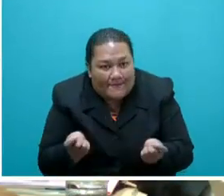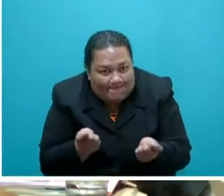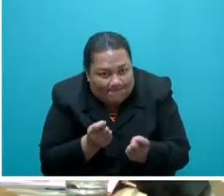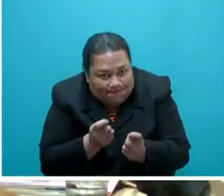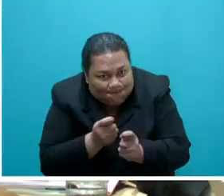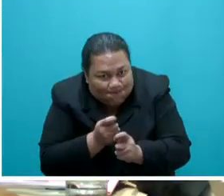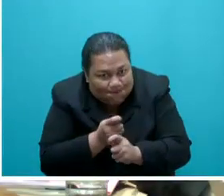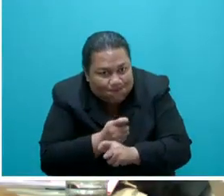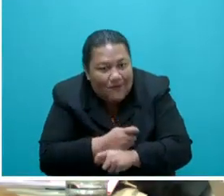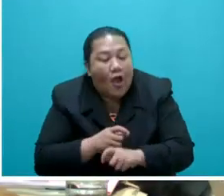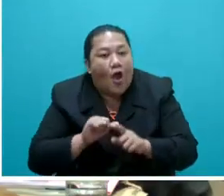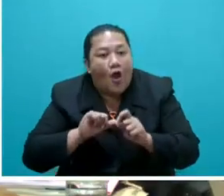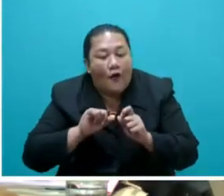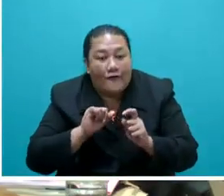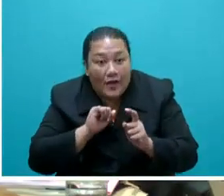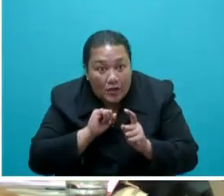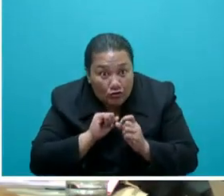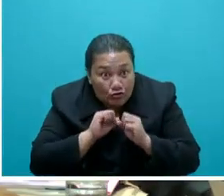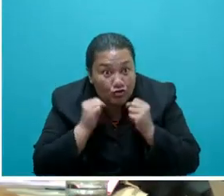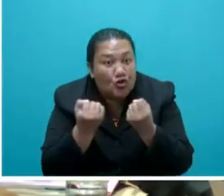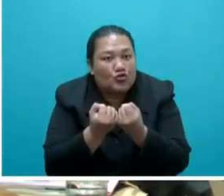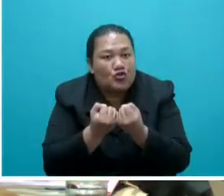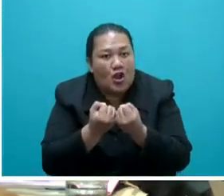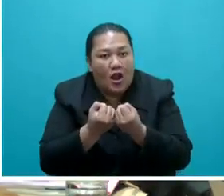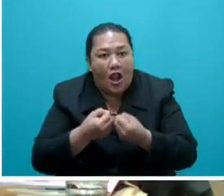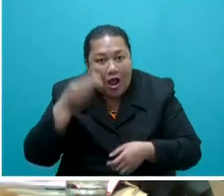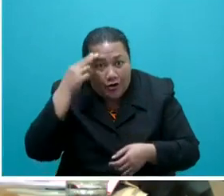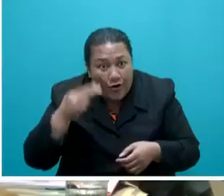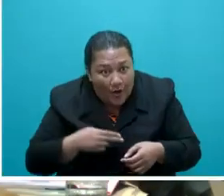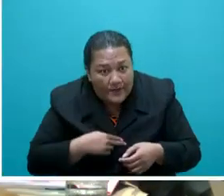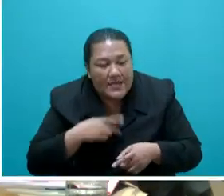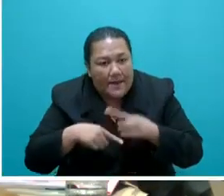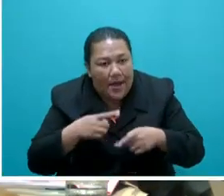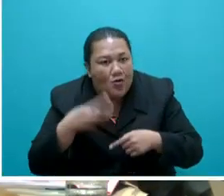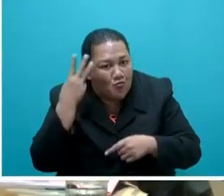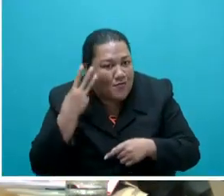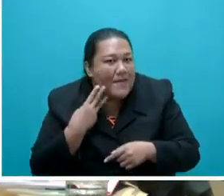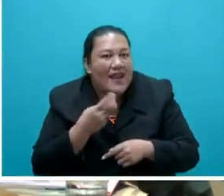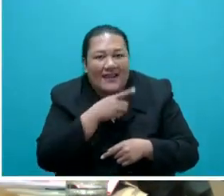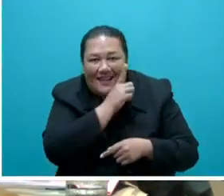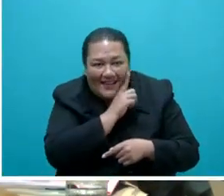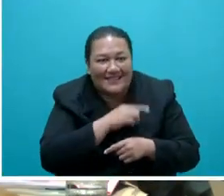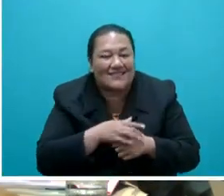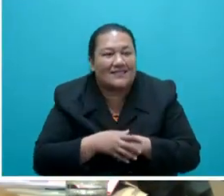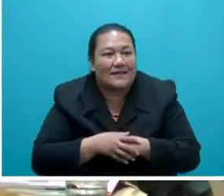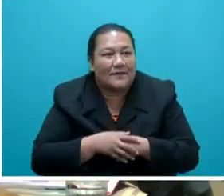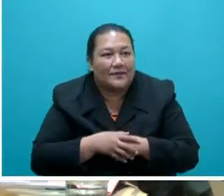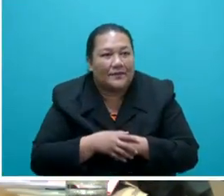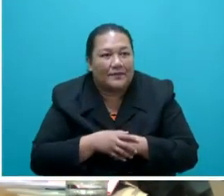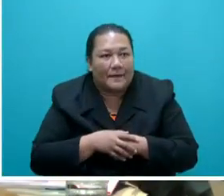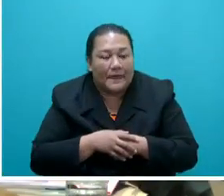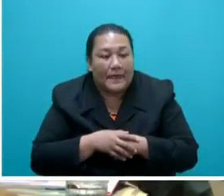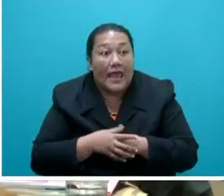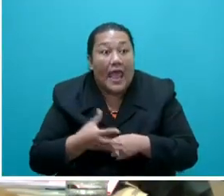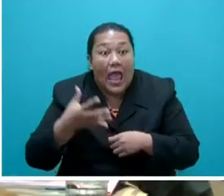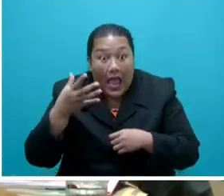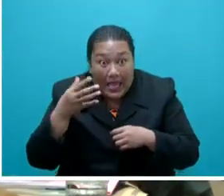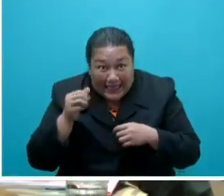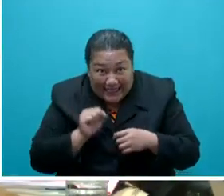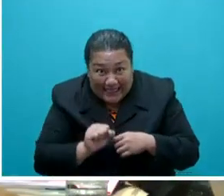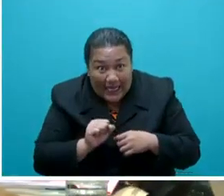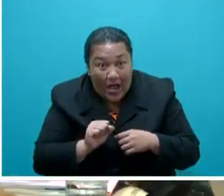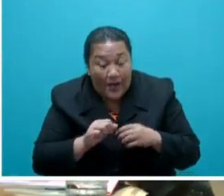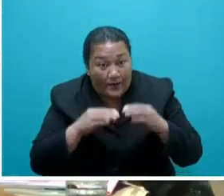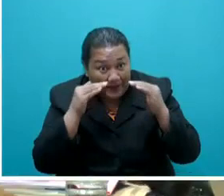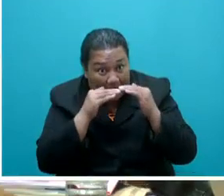harmful social norms that drive violence against women and girls. Honorable Speaker, still on the topic of gender equality in the